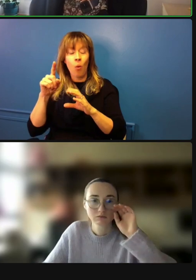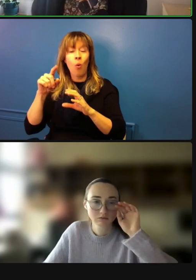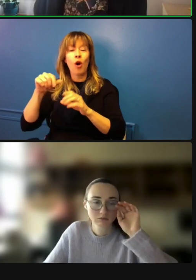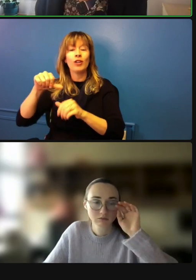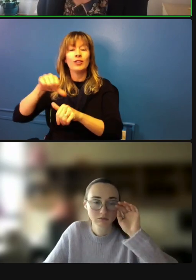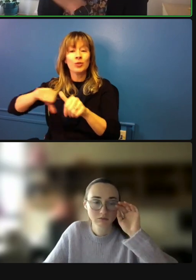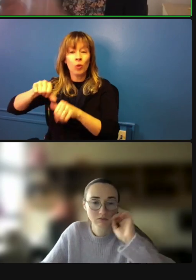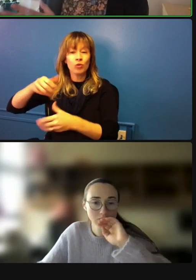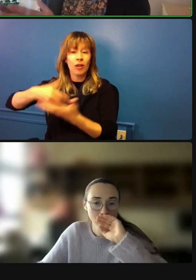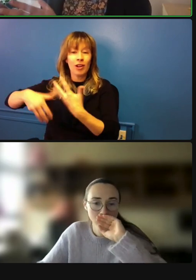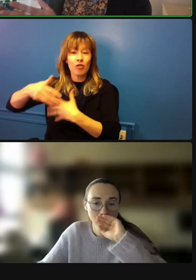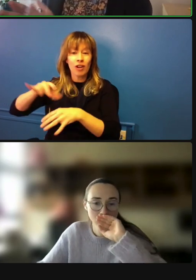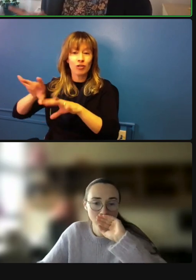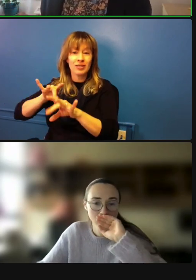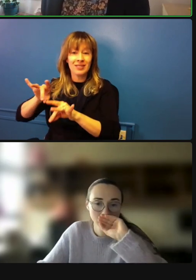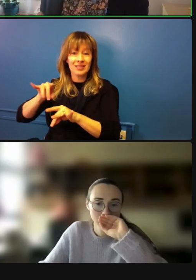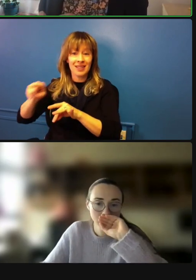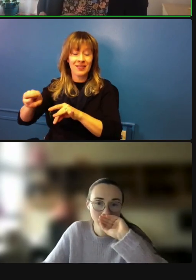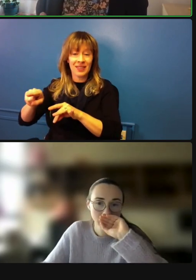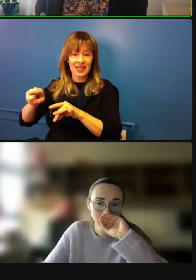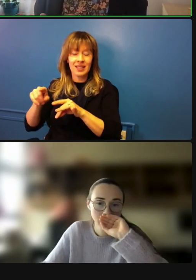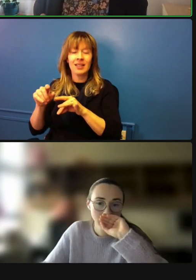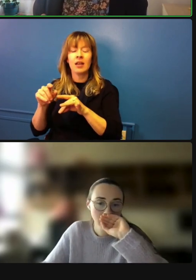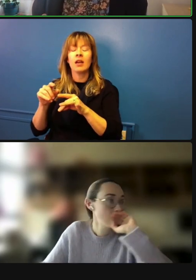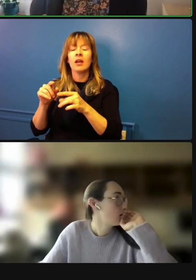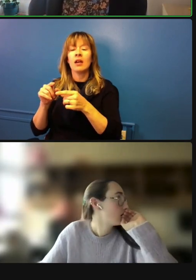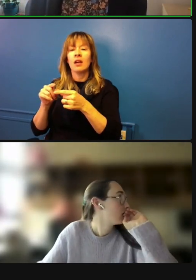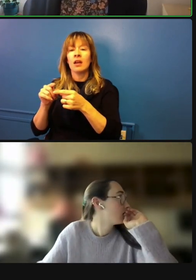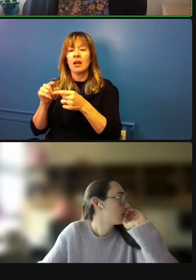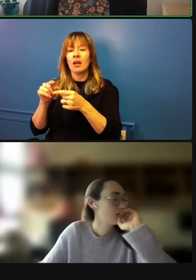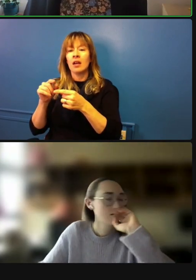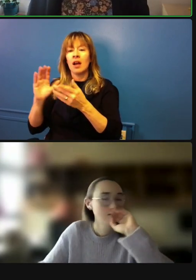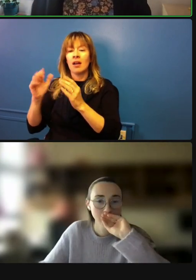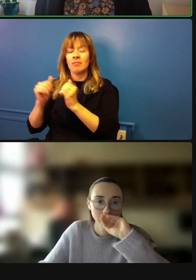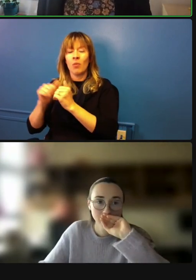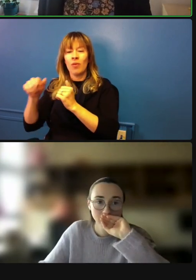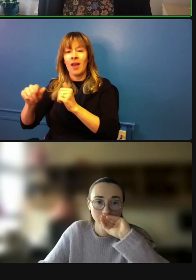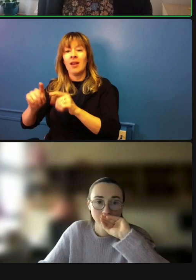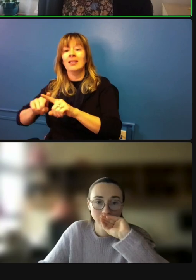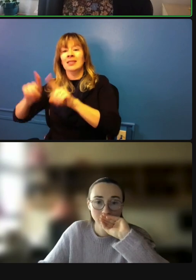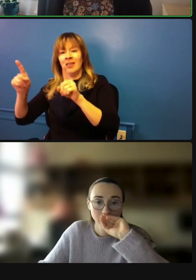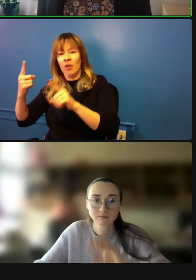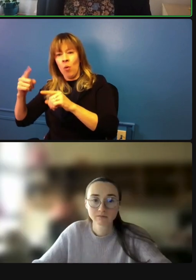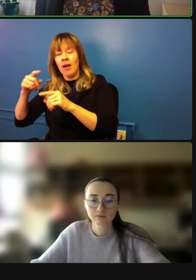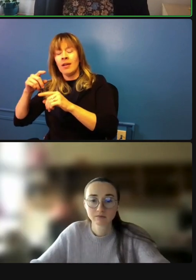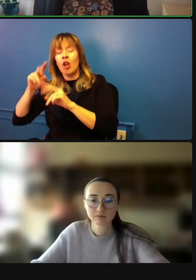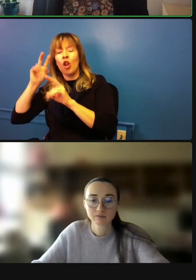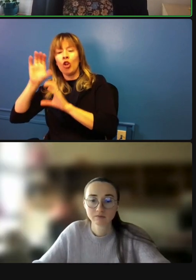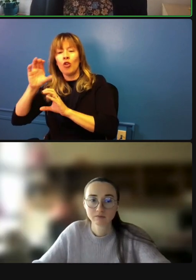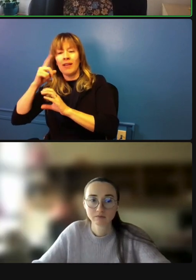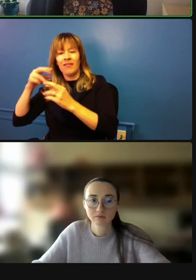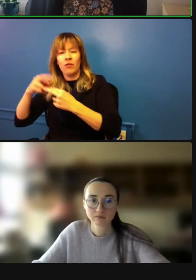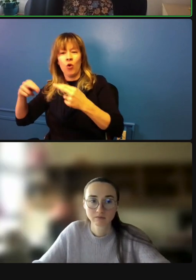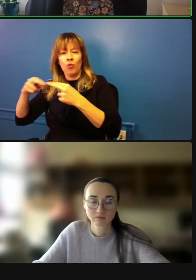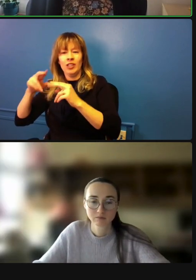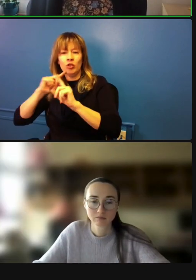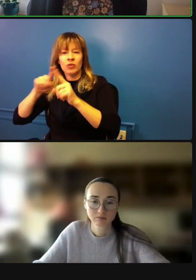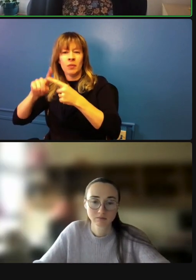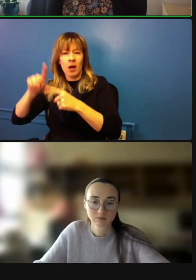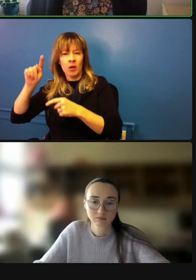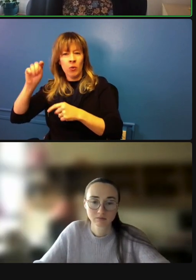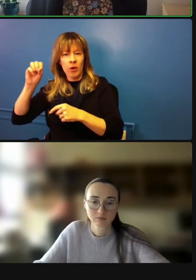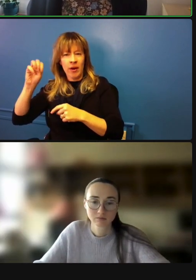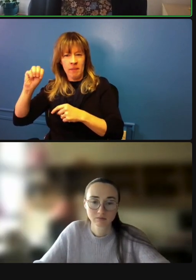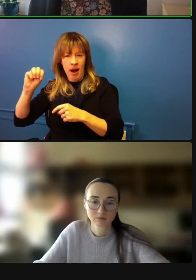selectivity to a separate one looking for regions that respond to theory of mind. So this was, we used